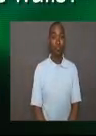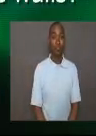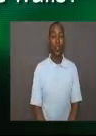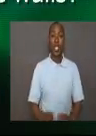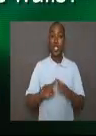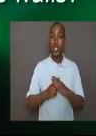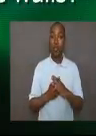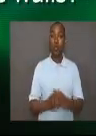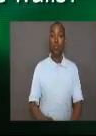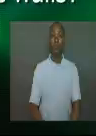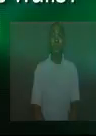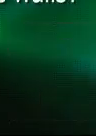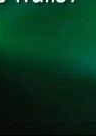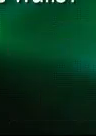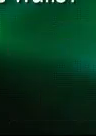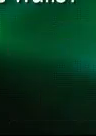Begin.